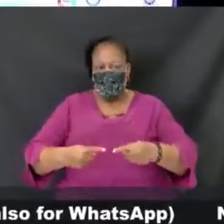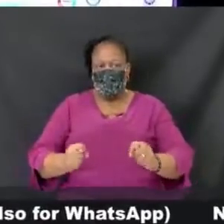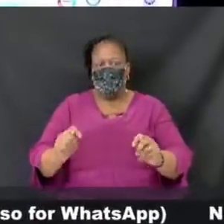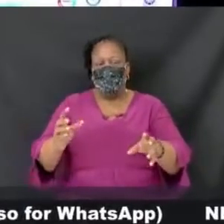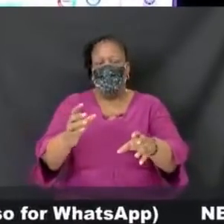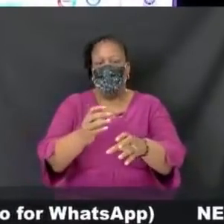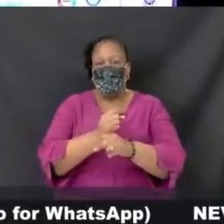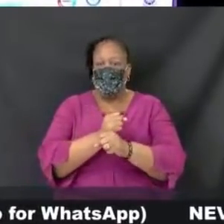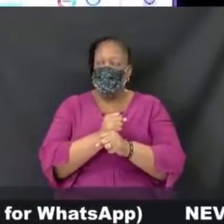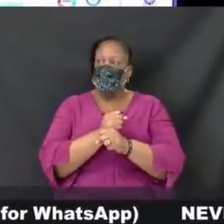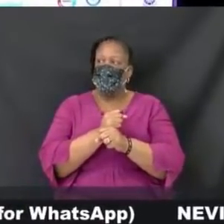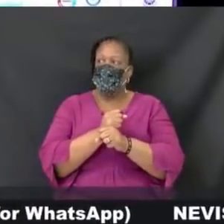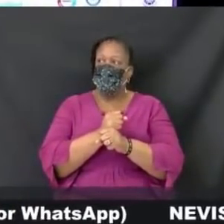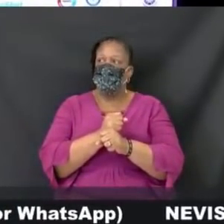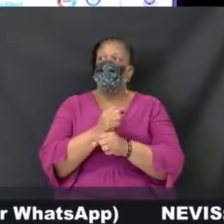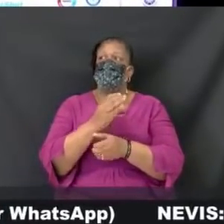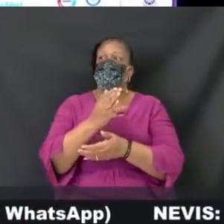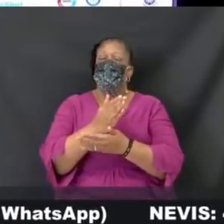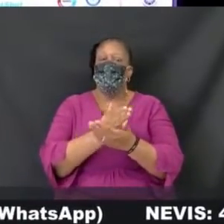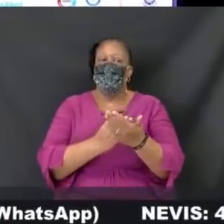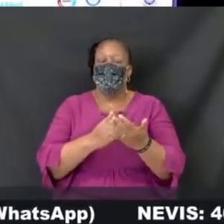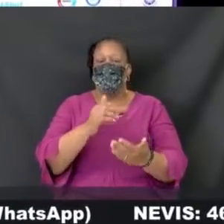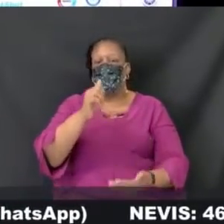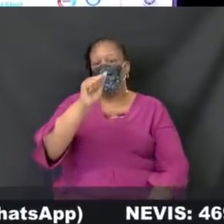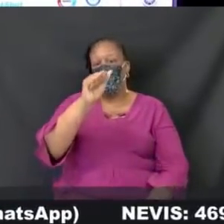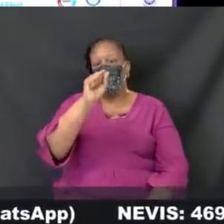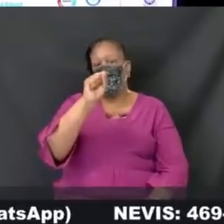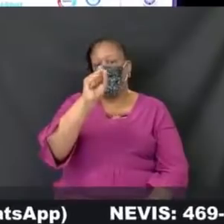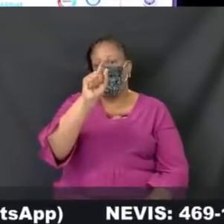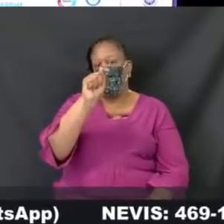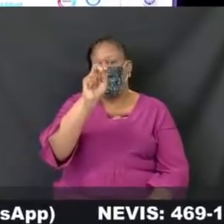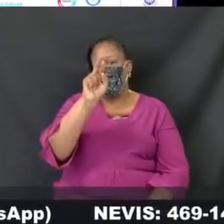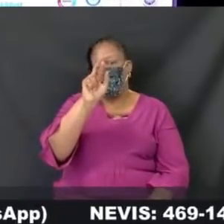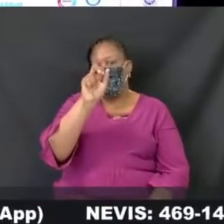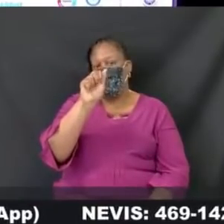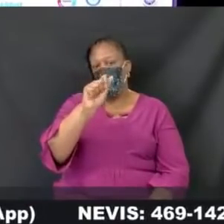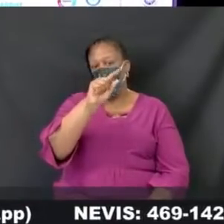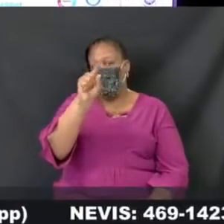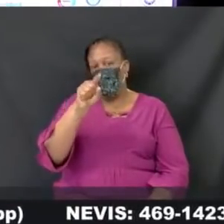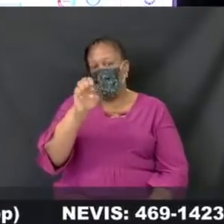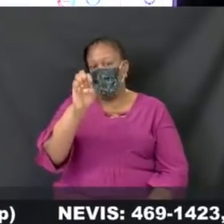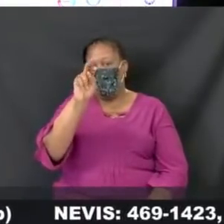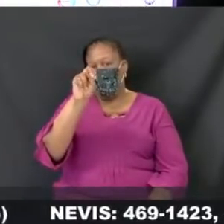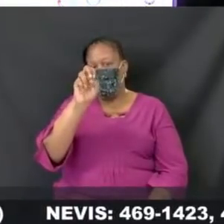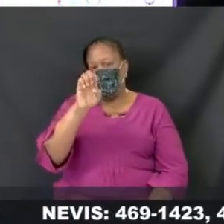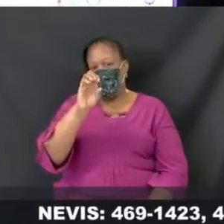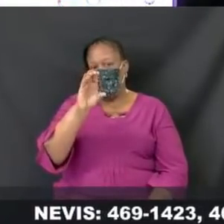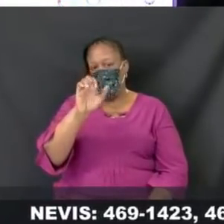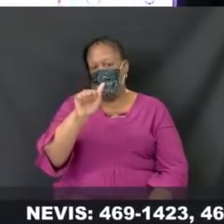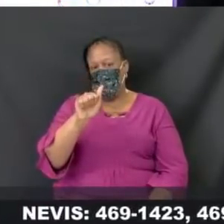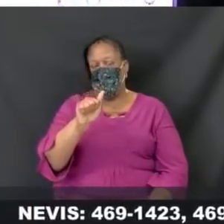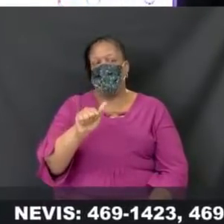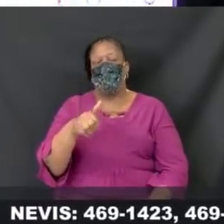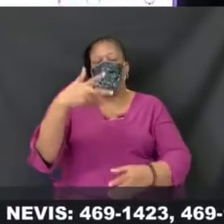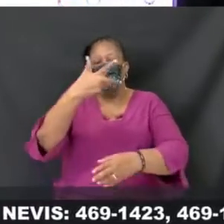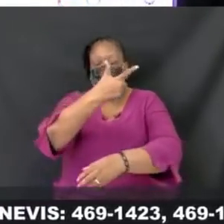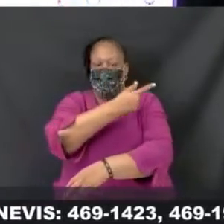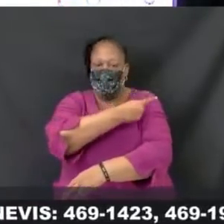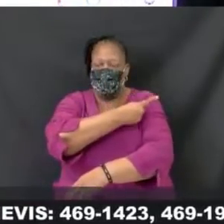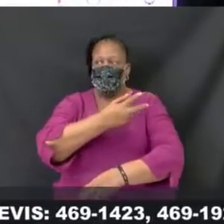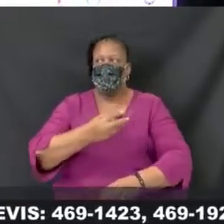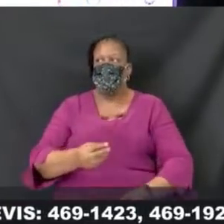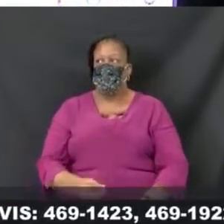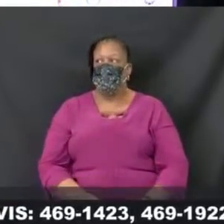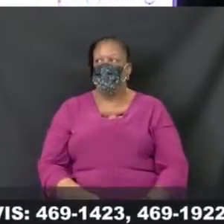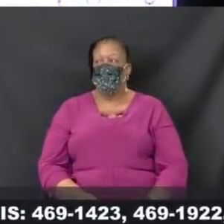our hands on the next batch of AstraZeneca Oxford vaccines. But in the meantime,